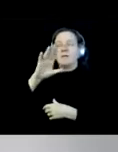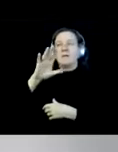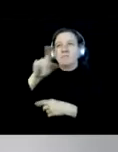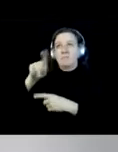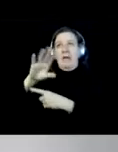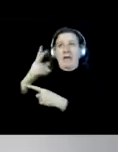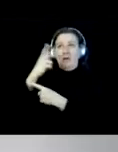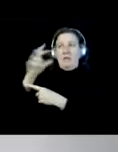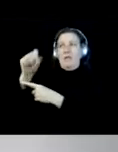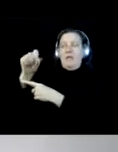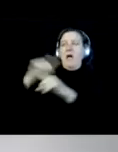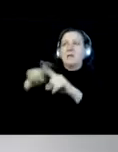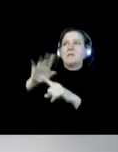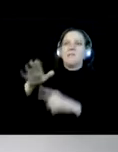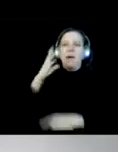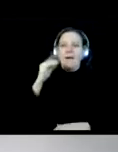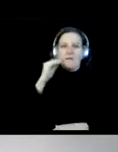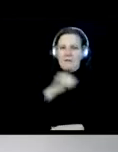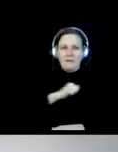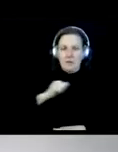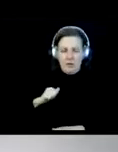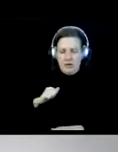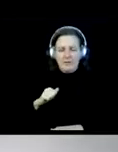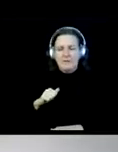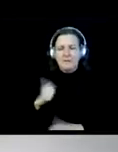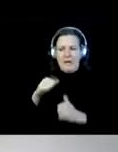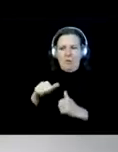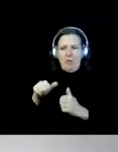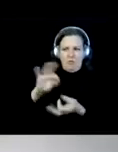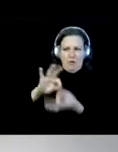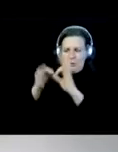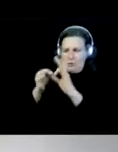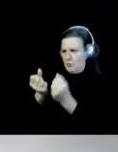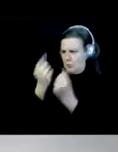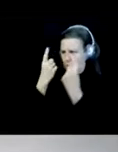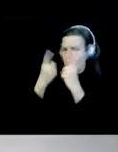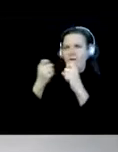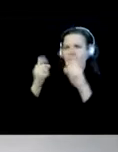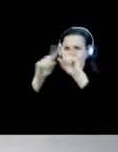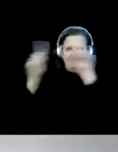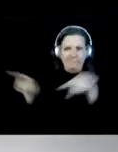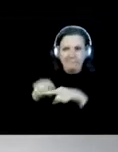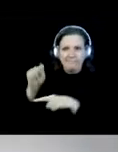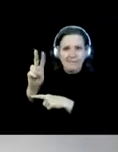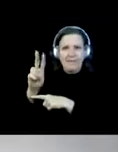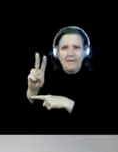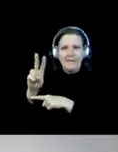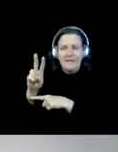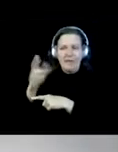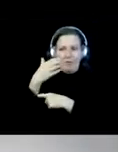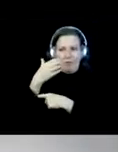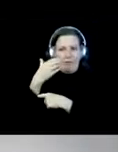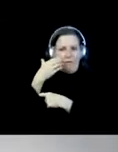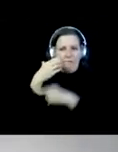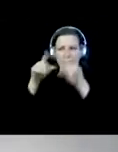experienced anything like that, and then we're trying to make meaning of it through a screen. And yeah, but How